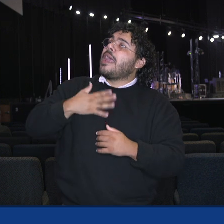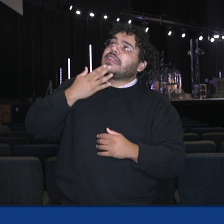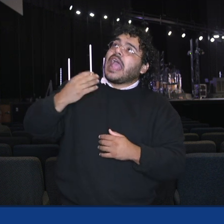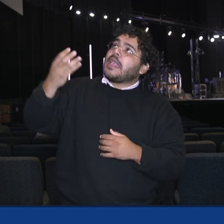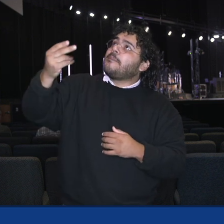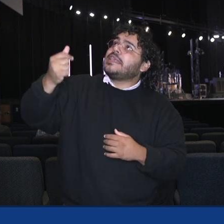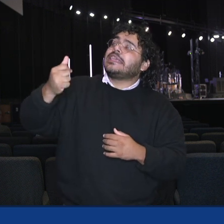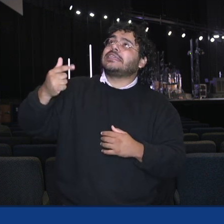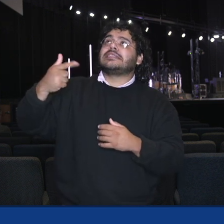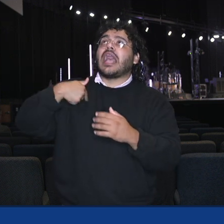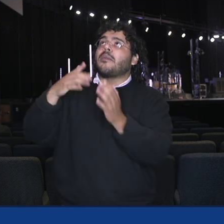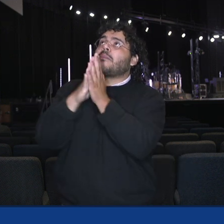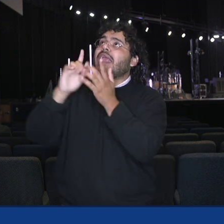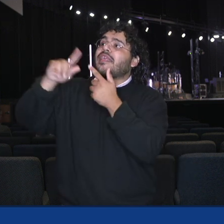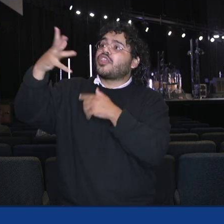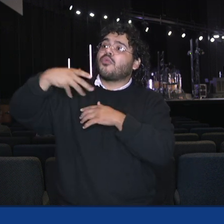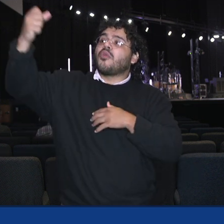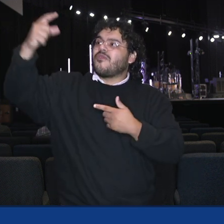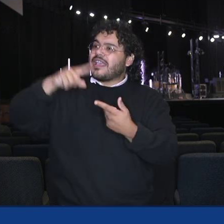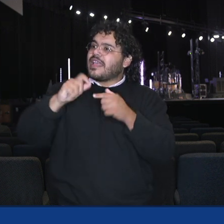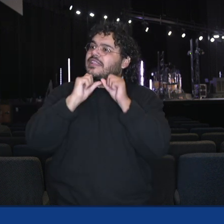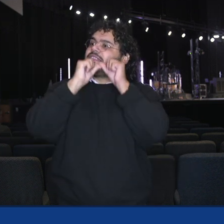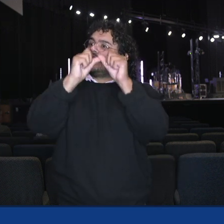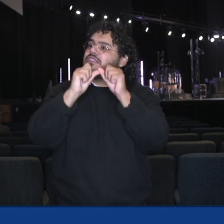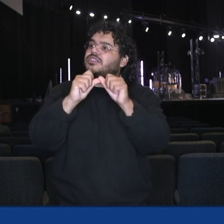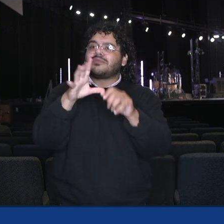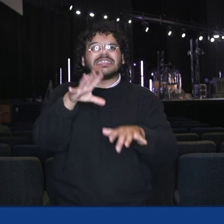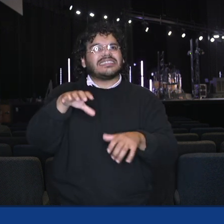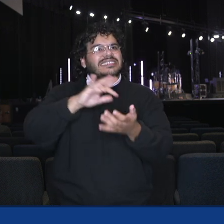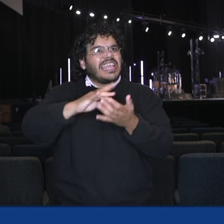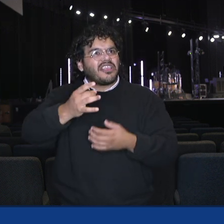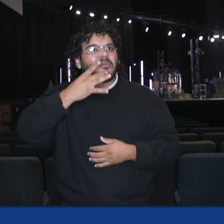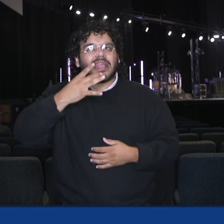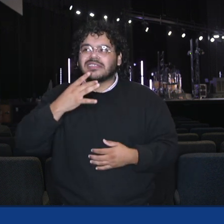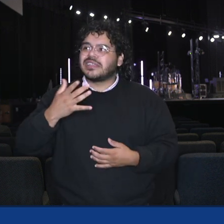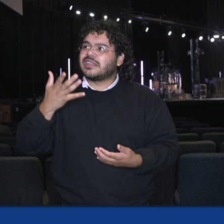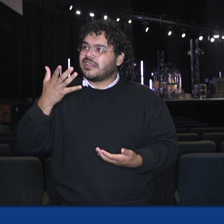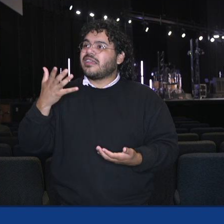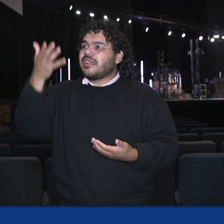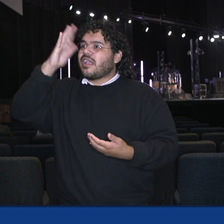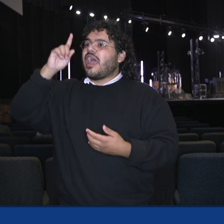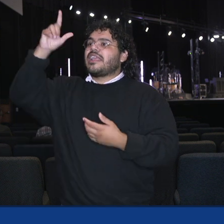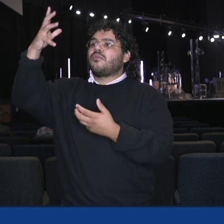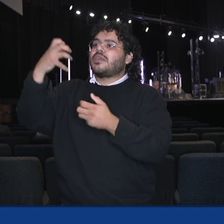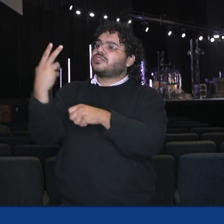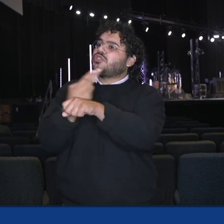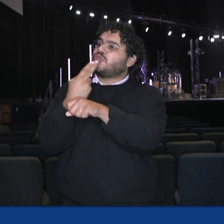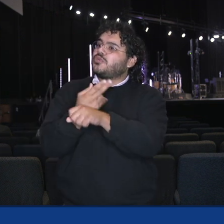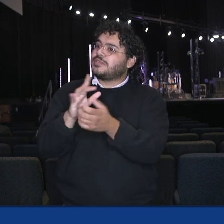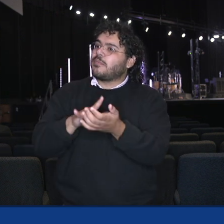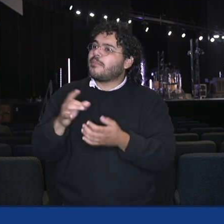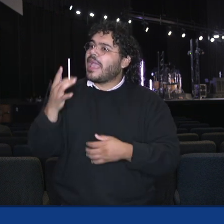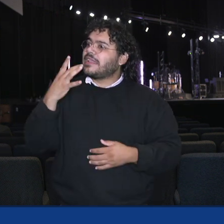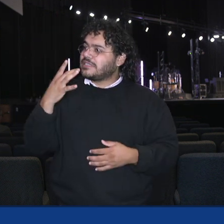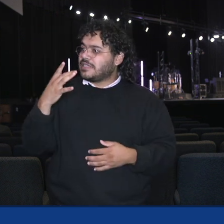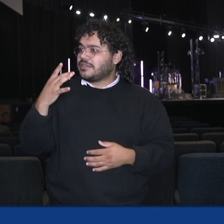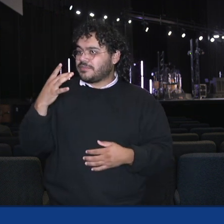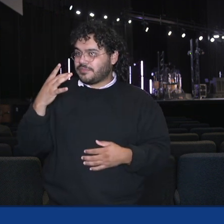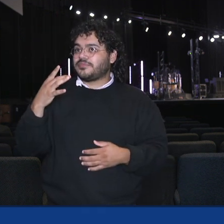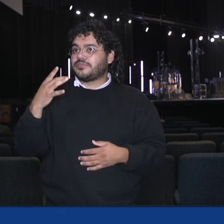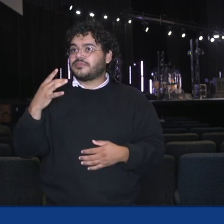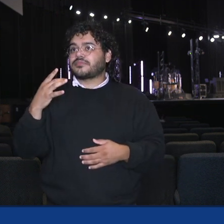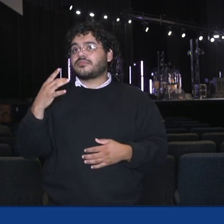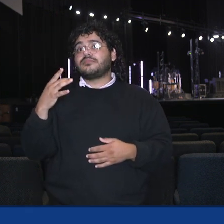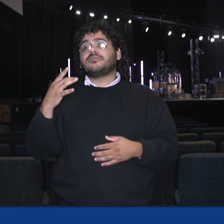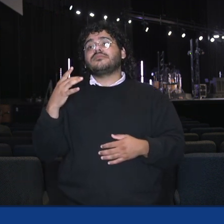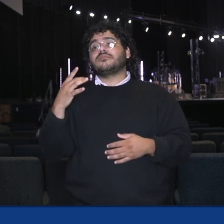you and take your medicine. It's God's grace for you. Okay? So we're not going to let go of attention here. But what we are going to